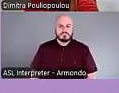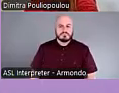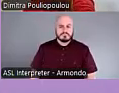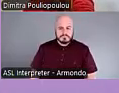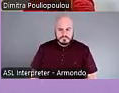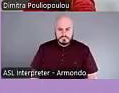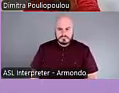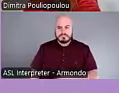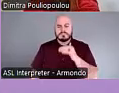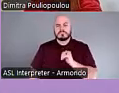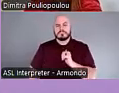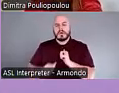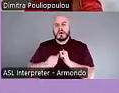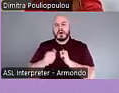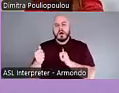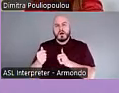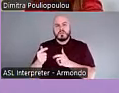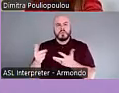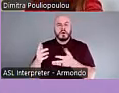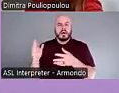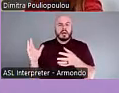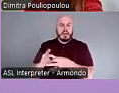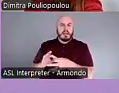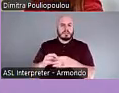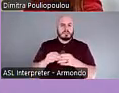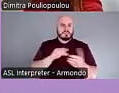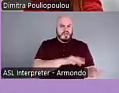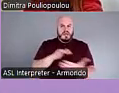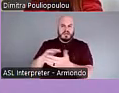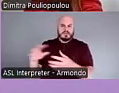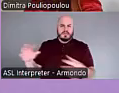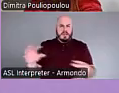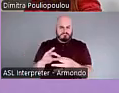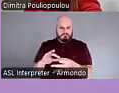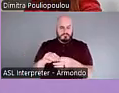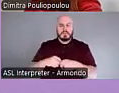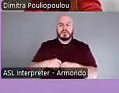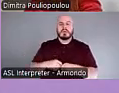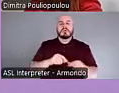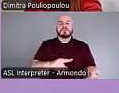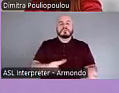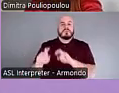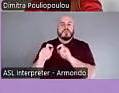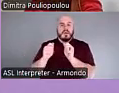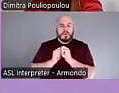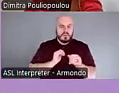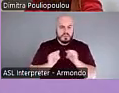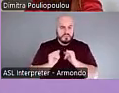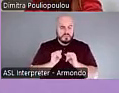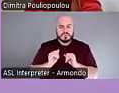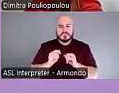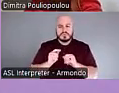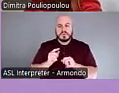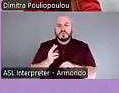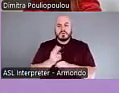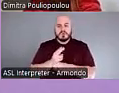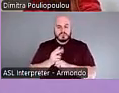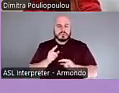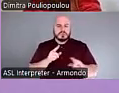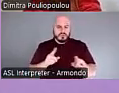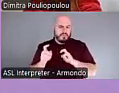another thing that connected the two studies, the survey with interviews, is that we did use the surveys